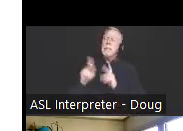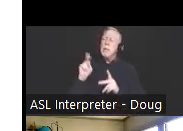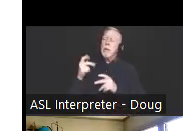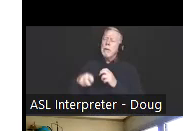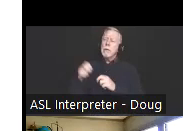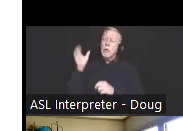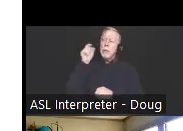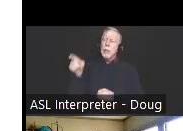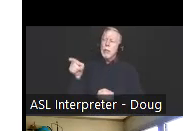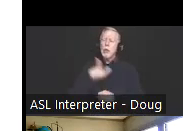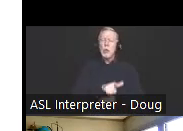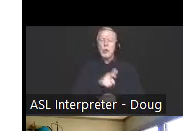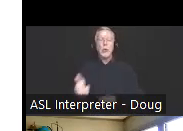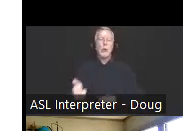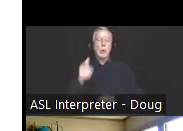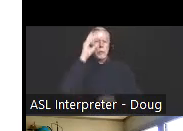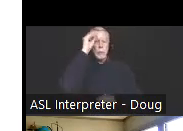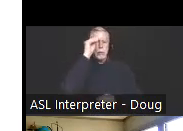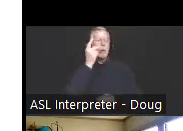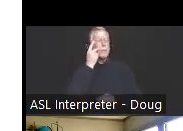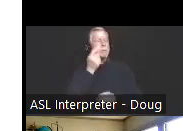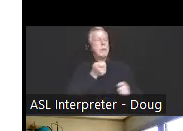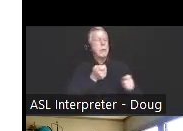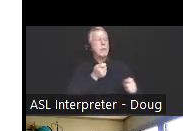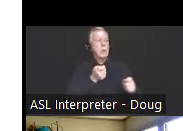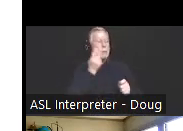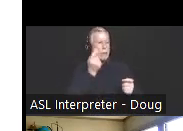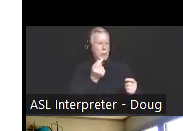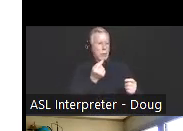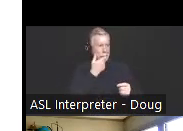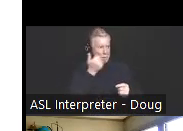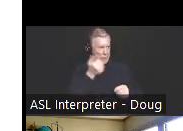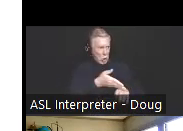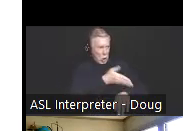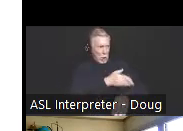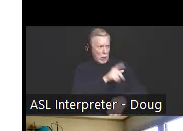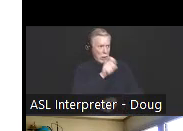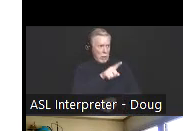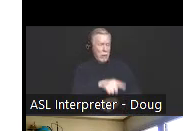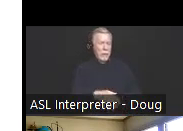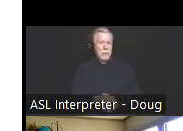my controls and see what I can do. Is that better?